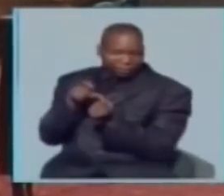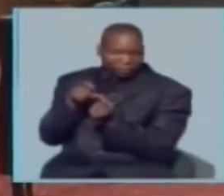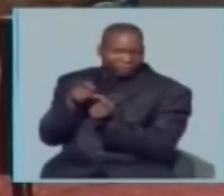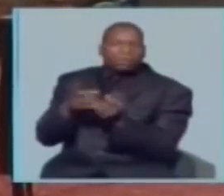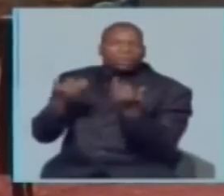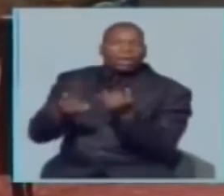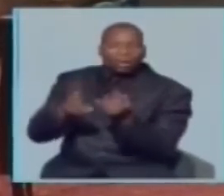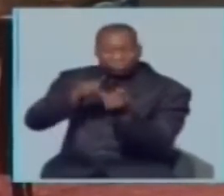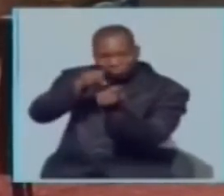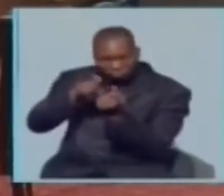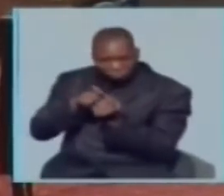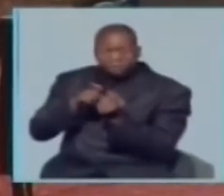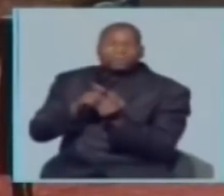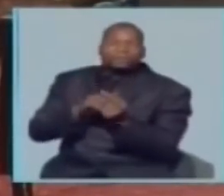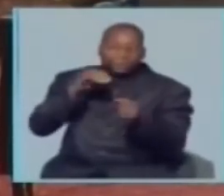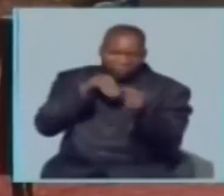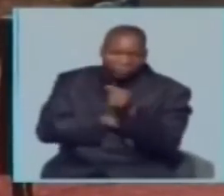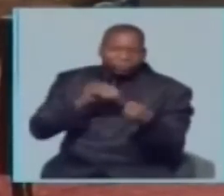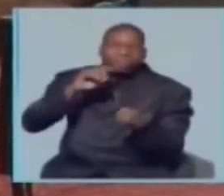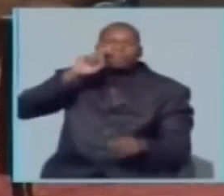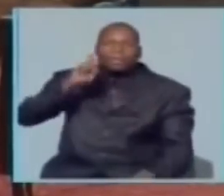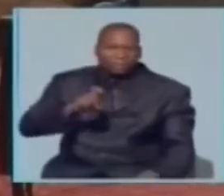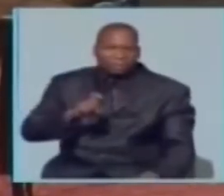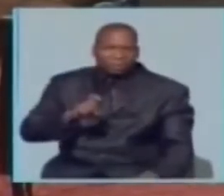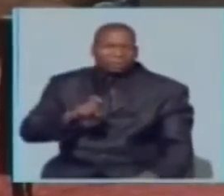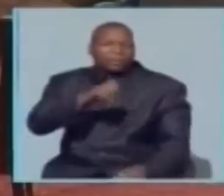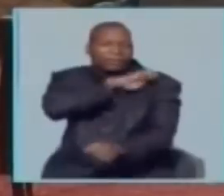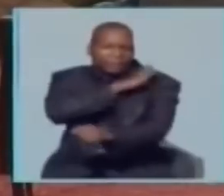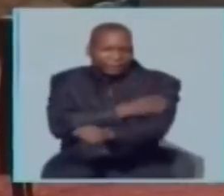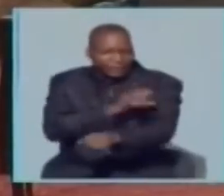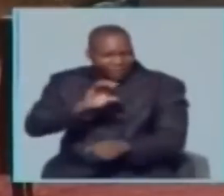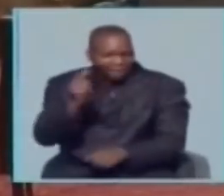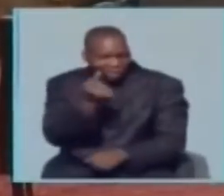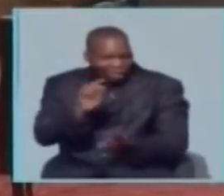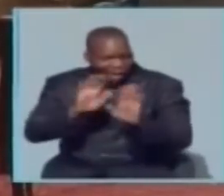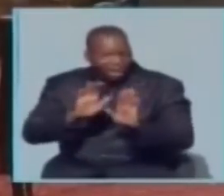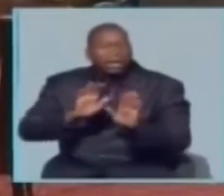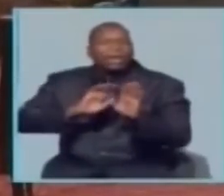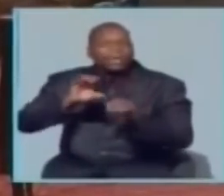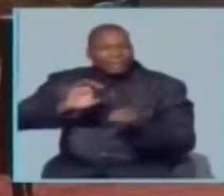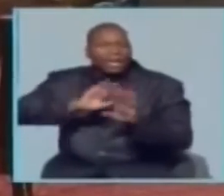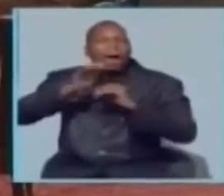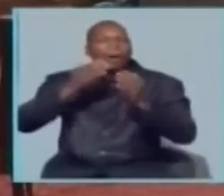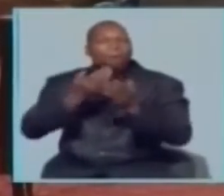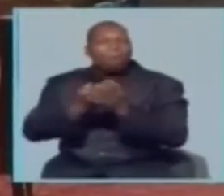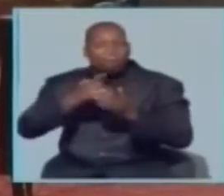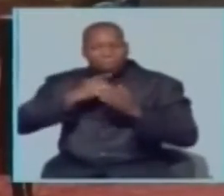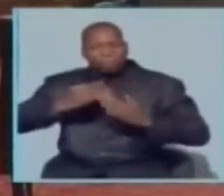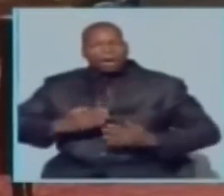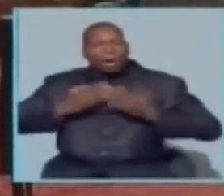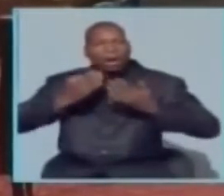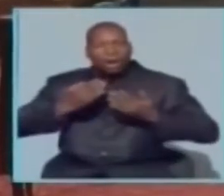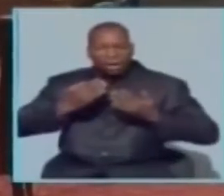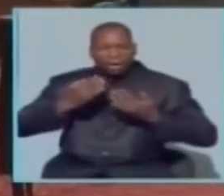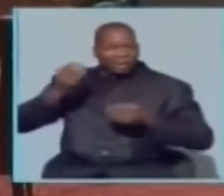time. It is investment not just in the energy sector, in all sectors. And I'm happy that from my experience in the